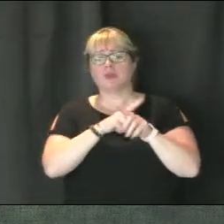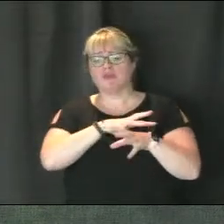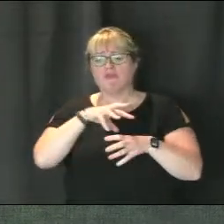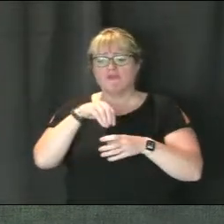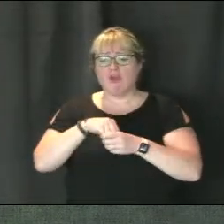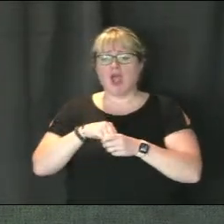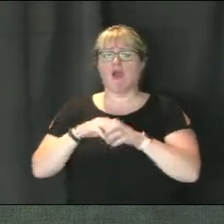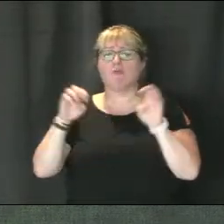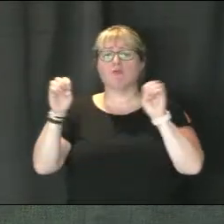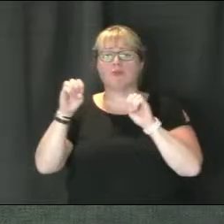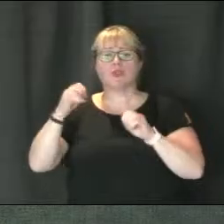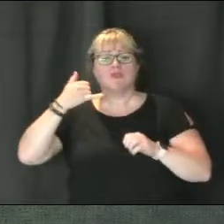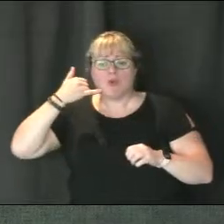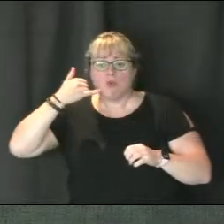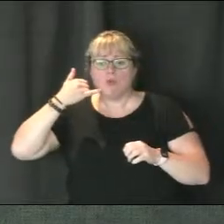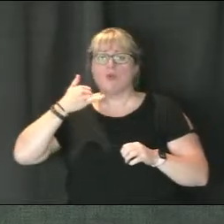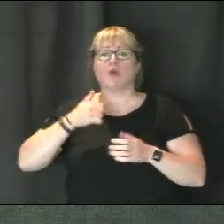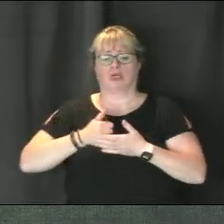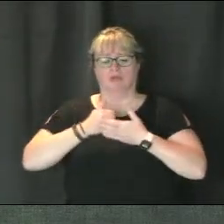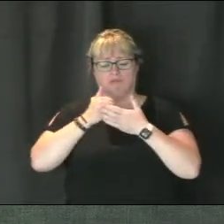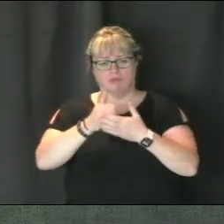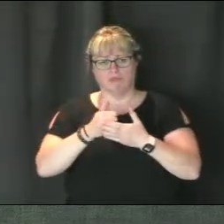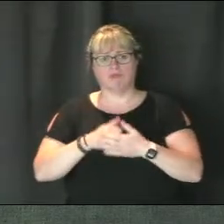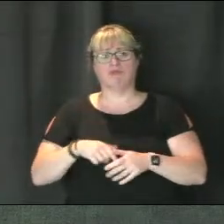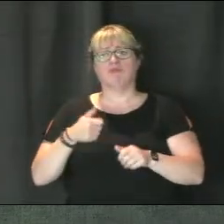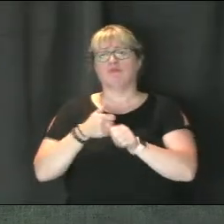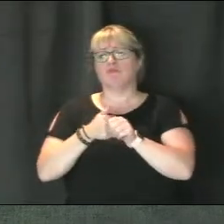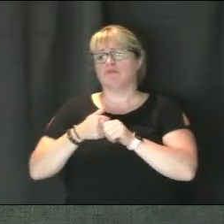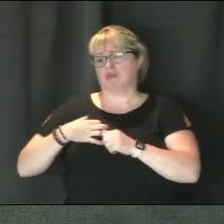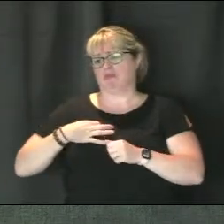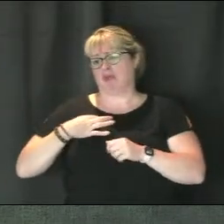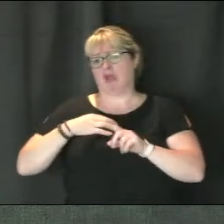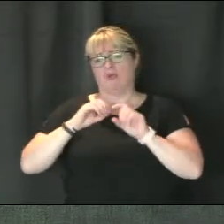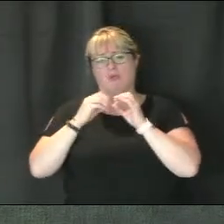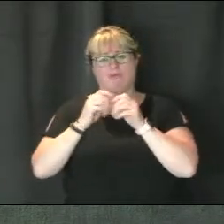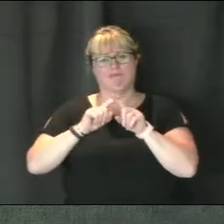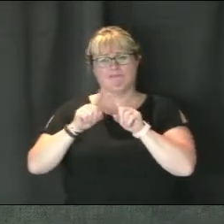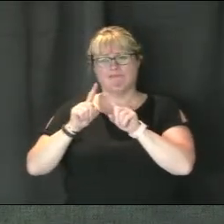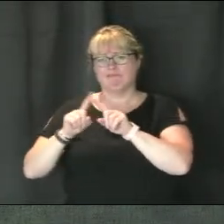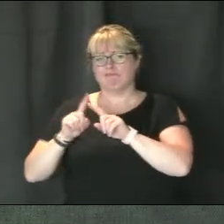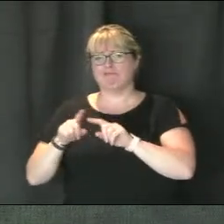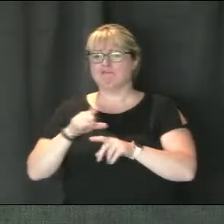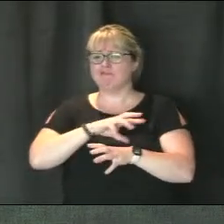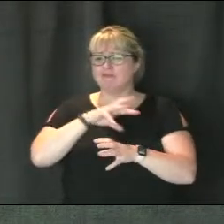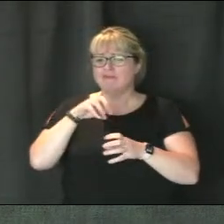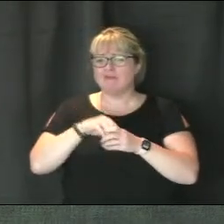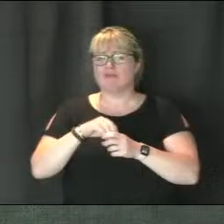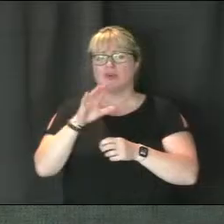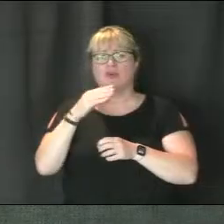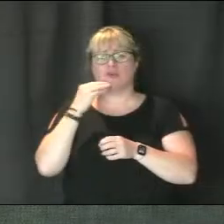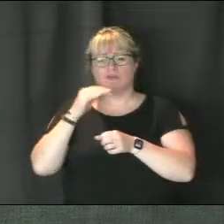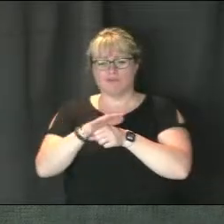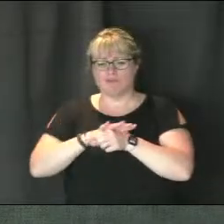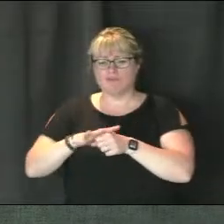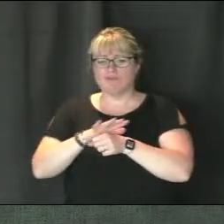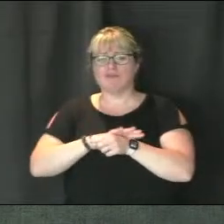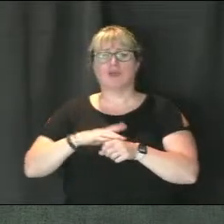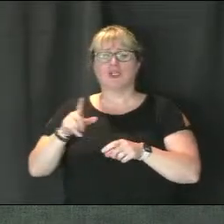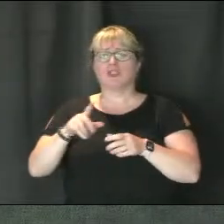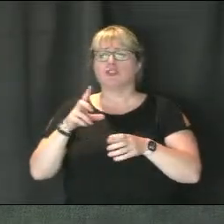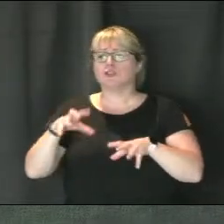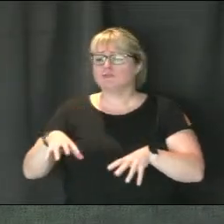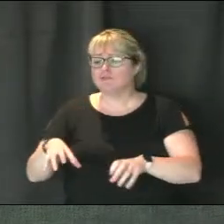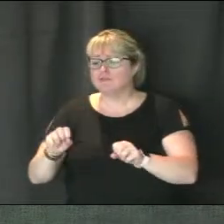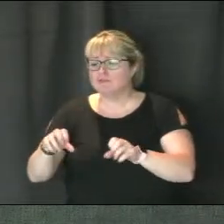another 4 years. She is a dedicated volunteer for multiple organizations and an active member of her community through community cleanups and